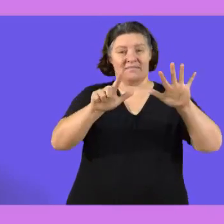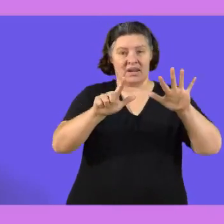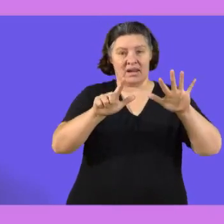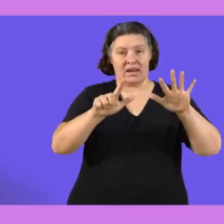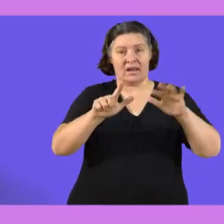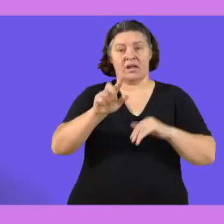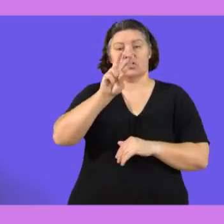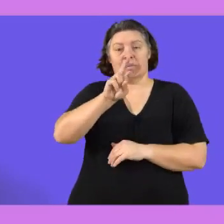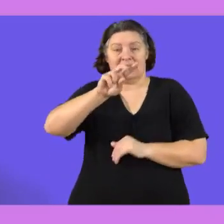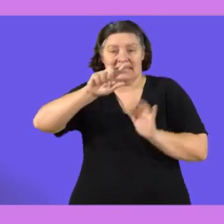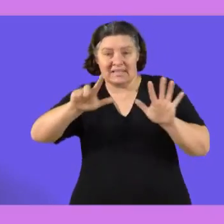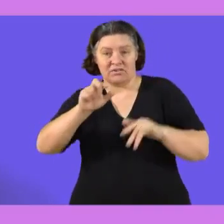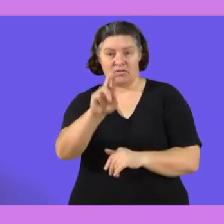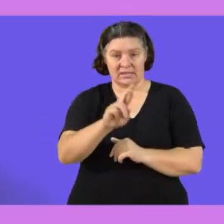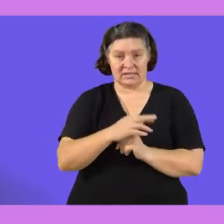is